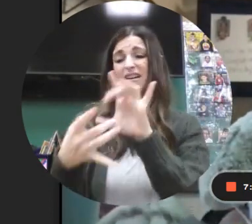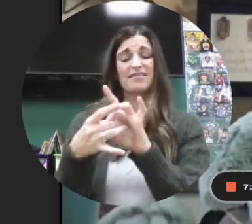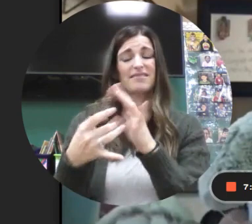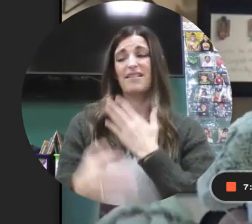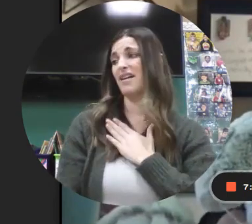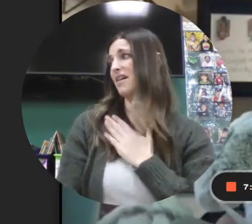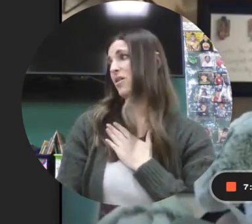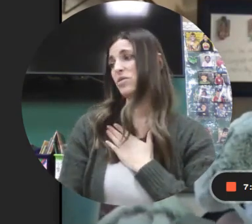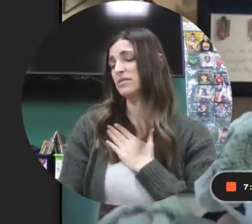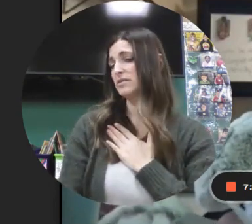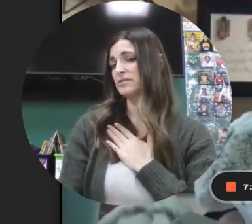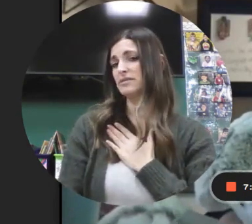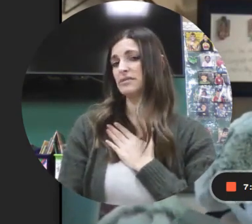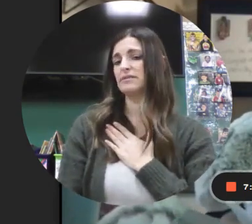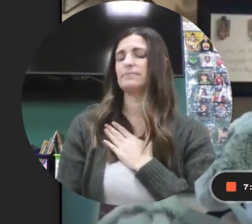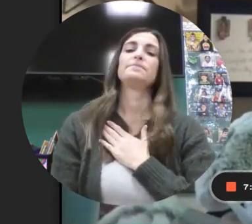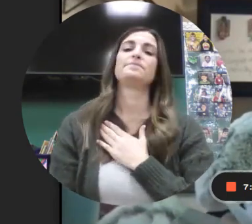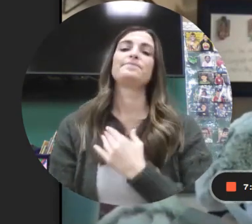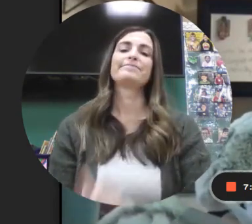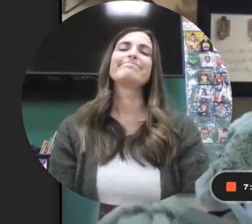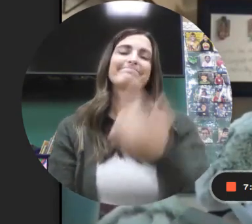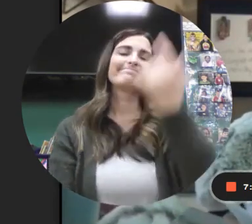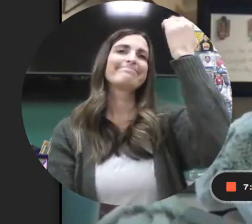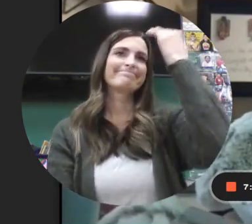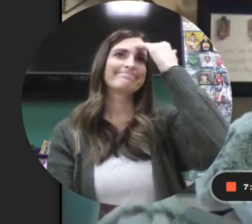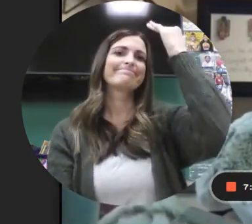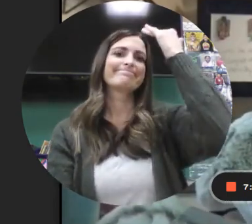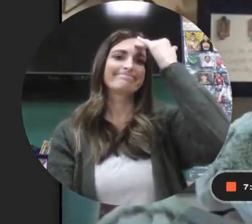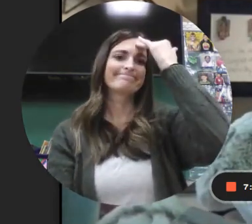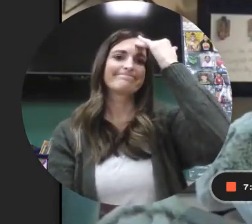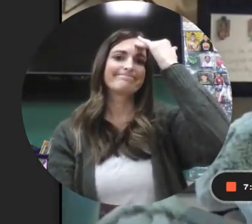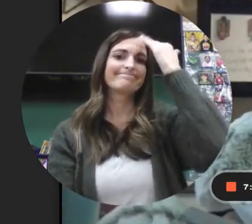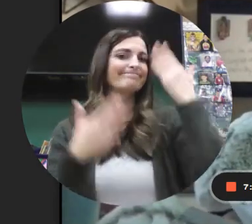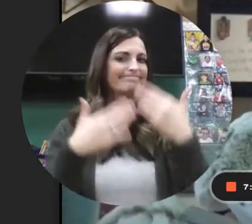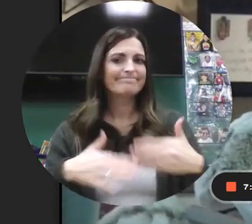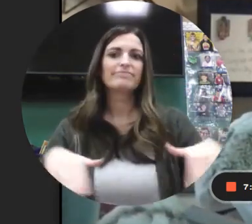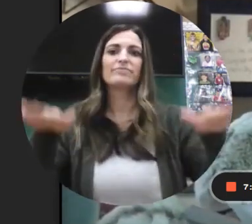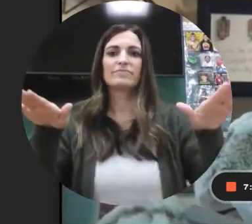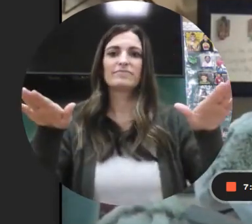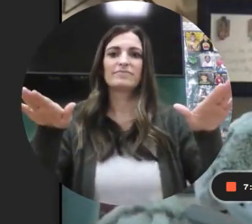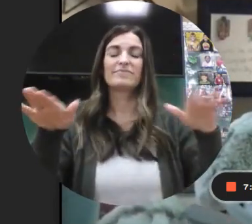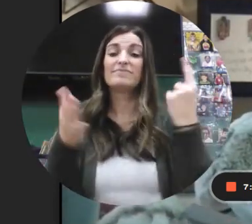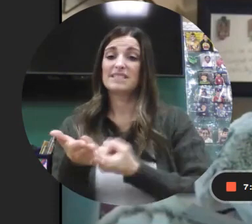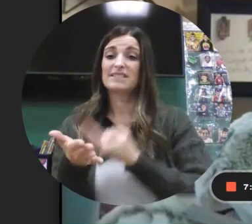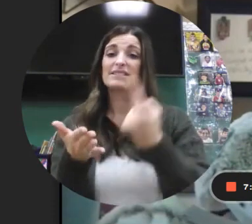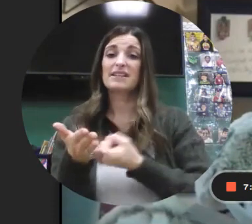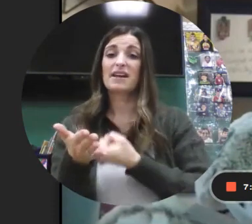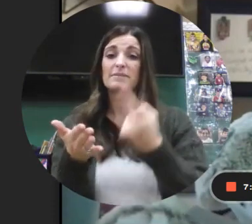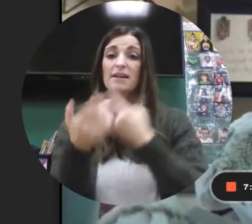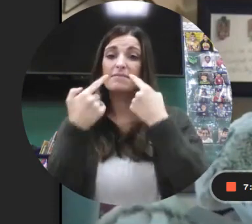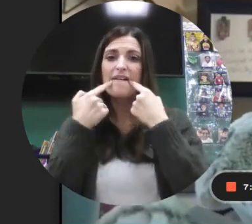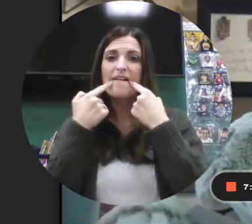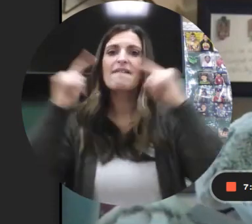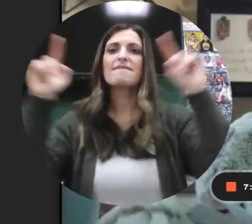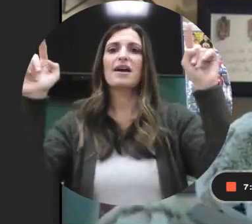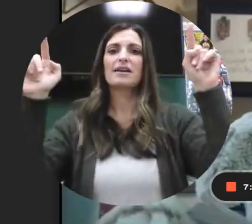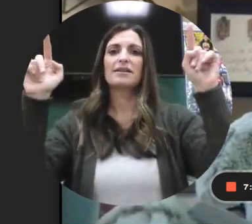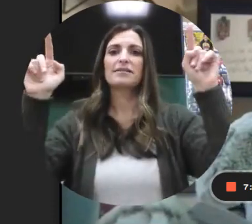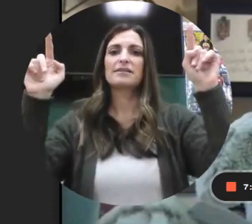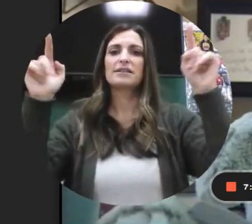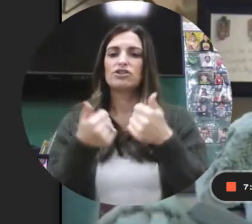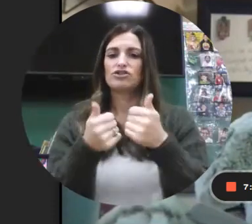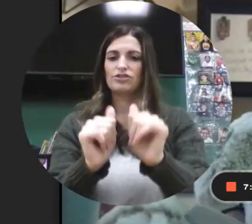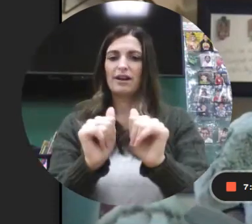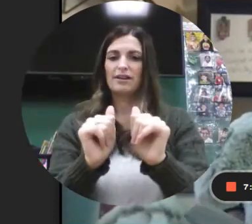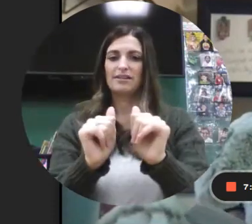Em. And right then I realized a funny thing about surrendering. Sometimes when you finally give up trying to make your first idea